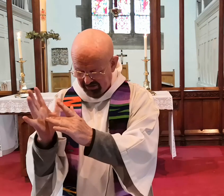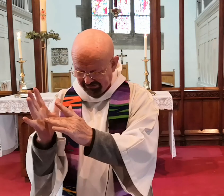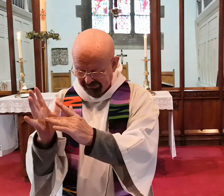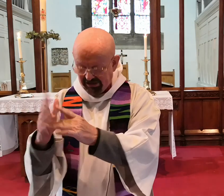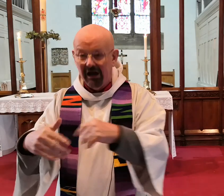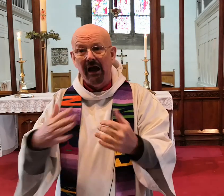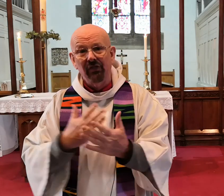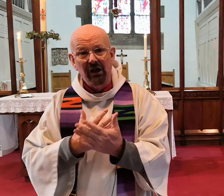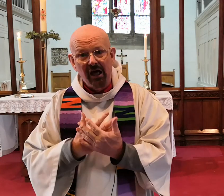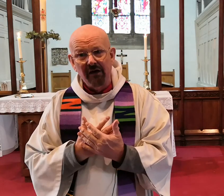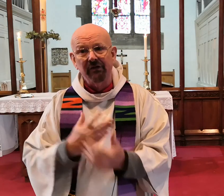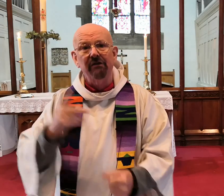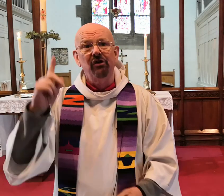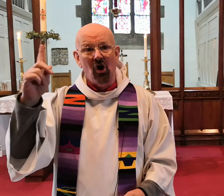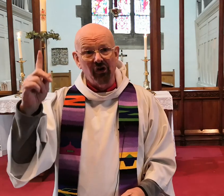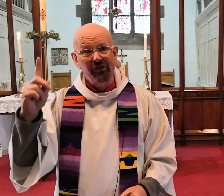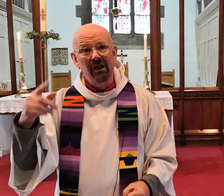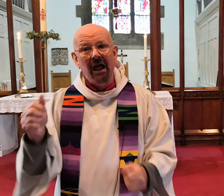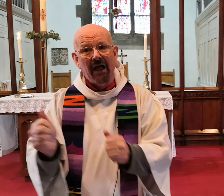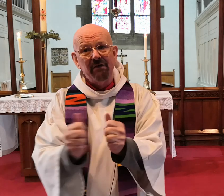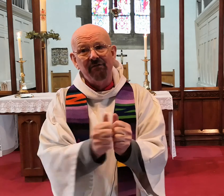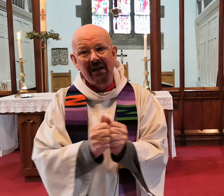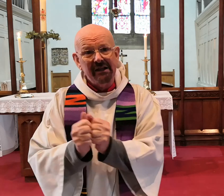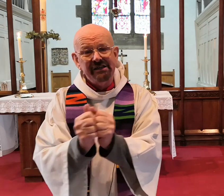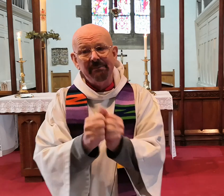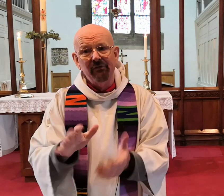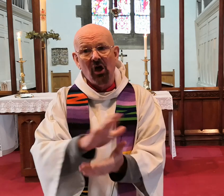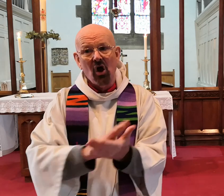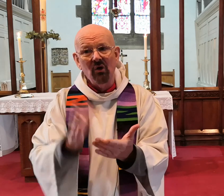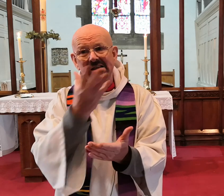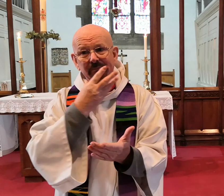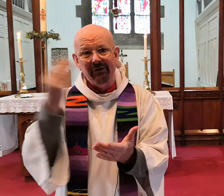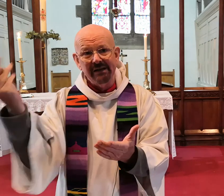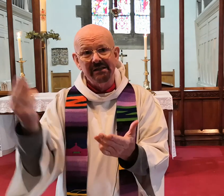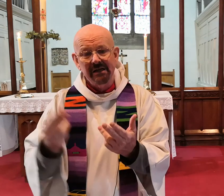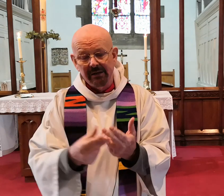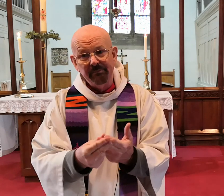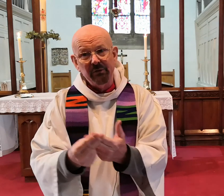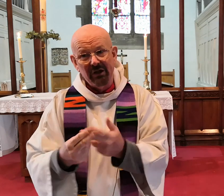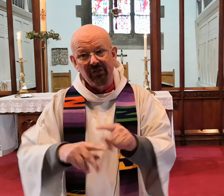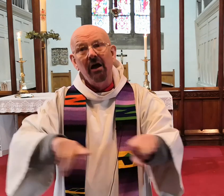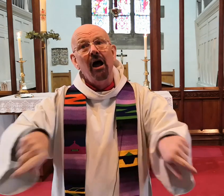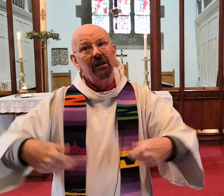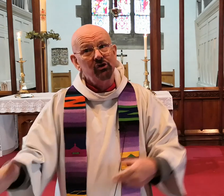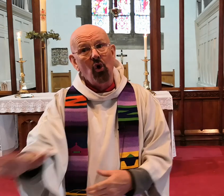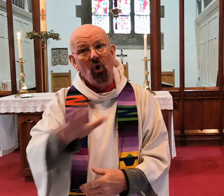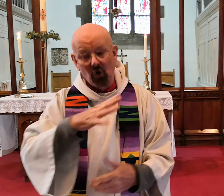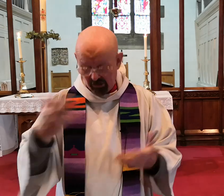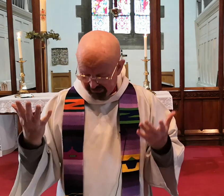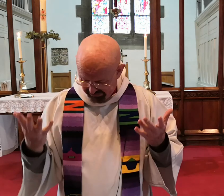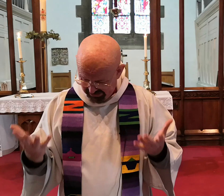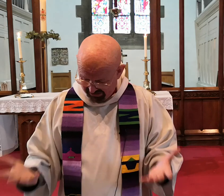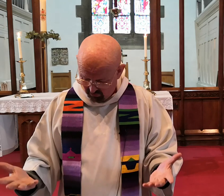Jesus Christ, and the love of God, and the fellowship of the Holy Spirit be with us